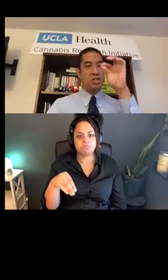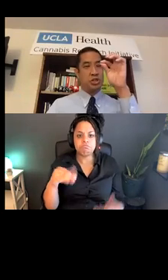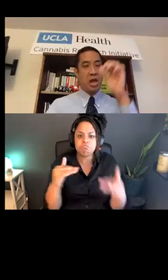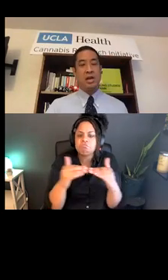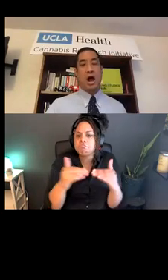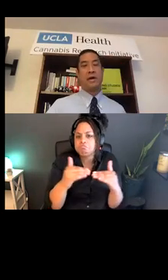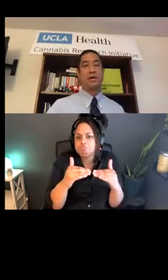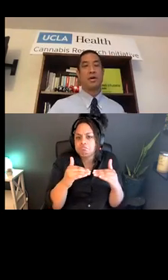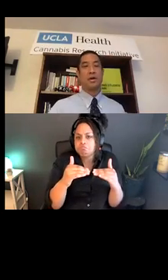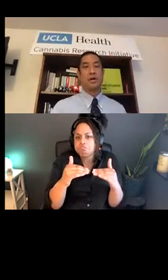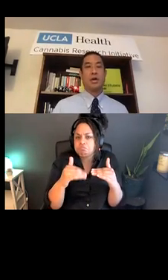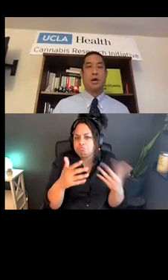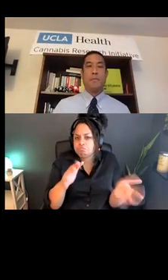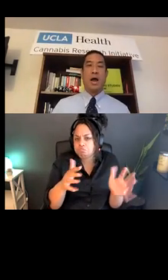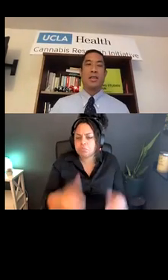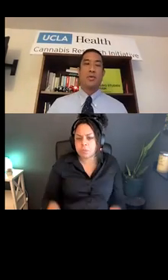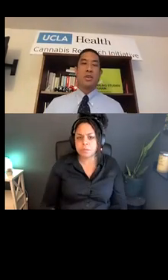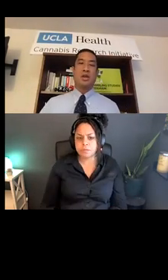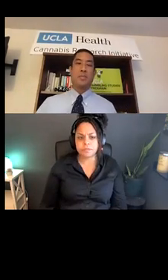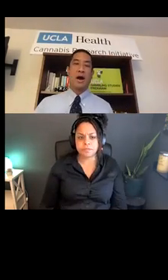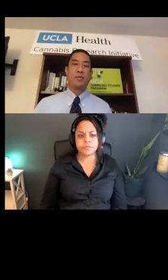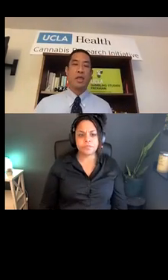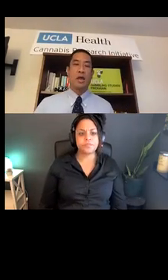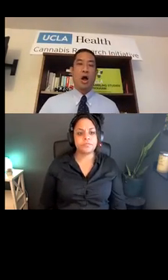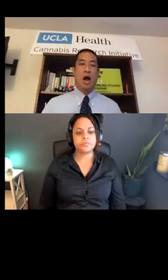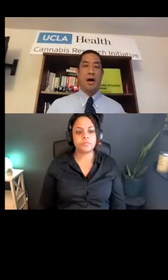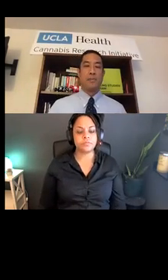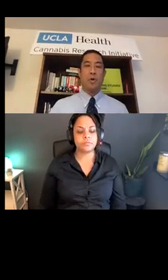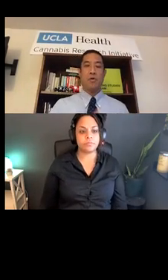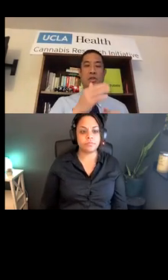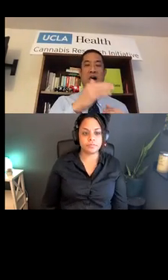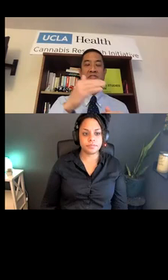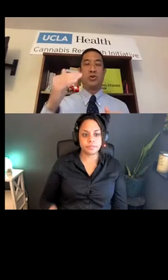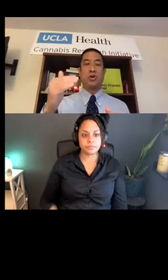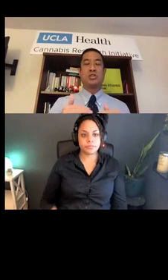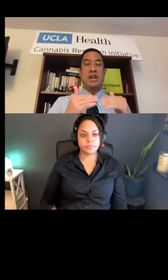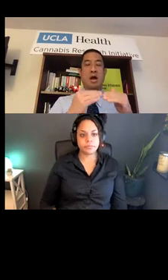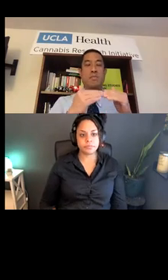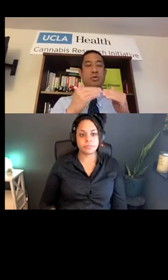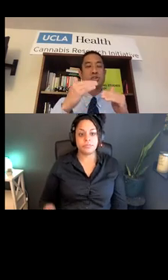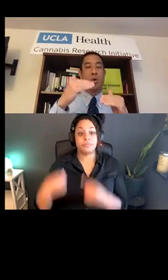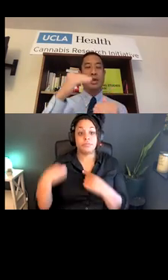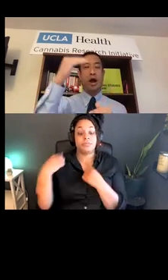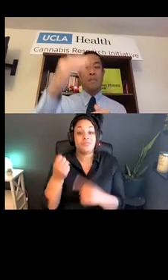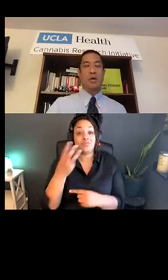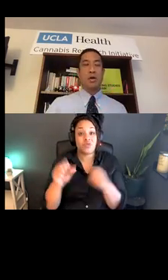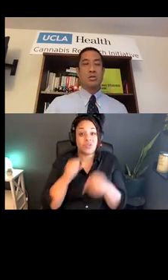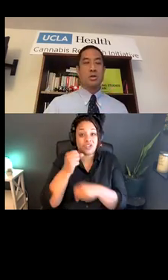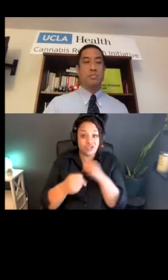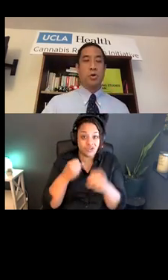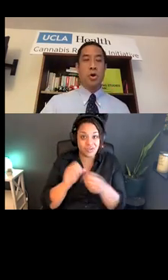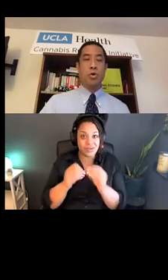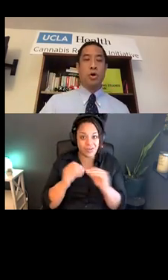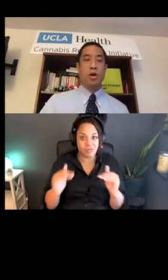just a shade higher. But when you think about over the last few years, that number is going up. So